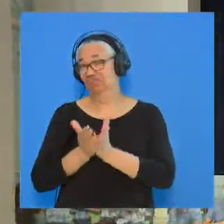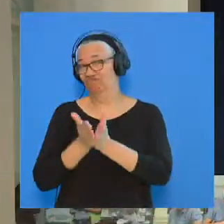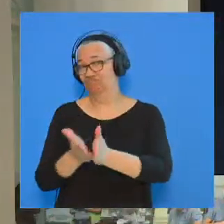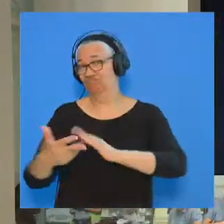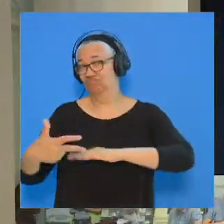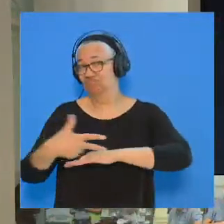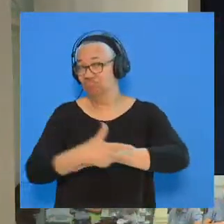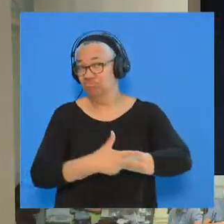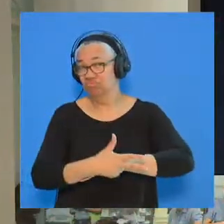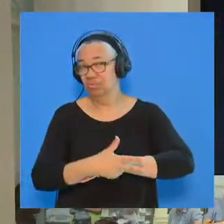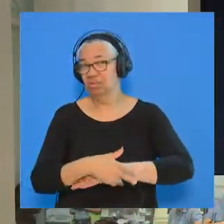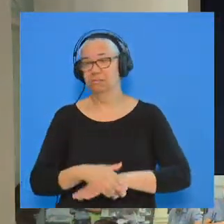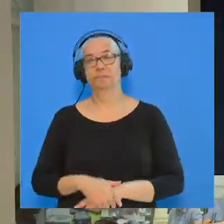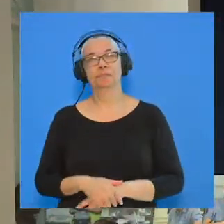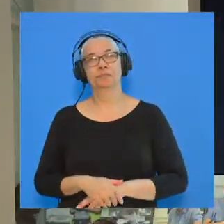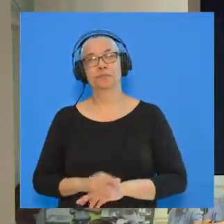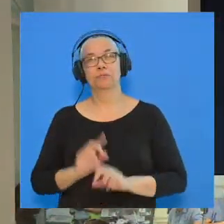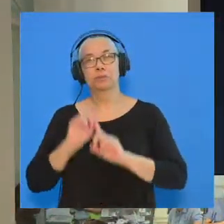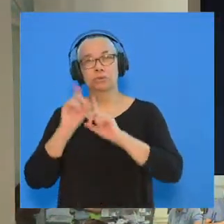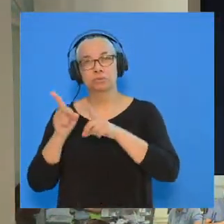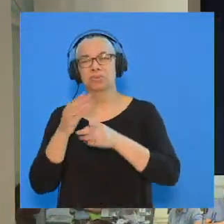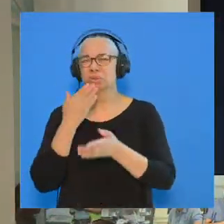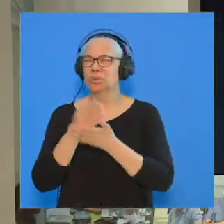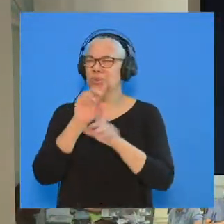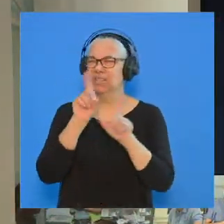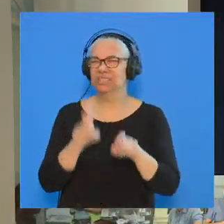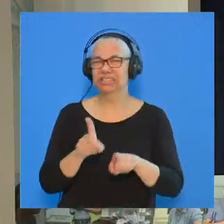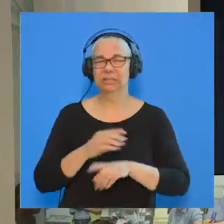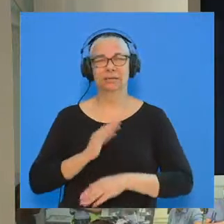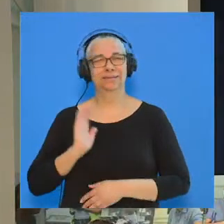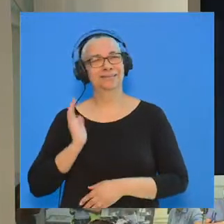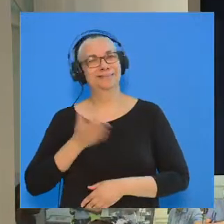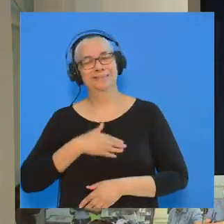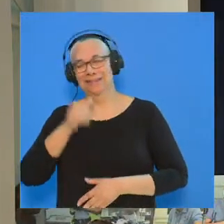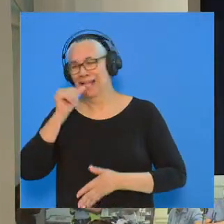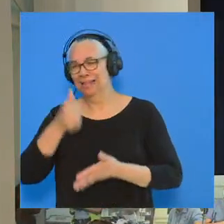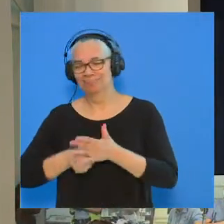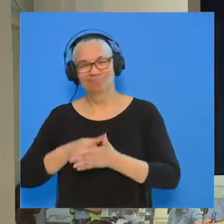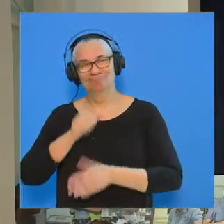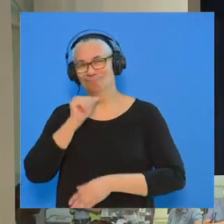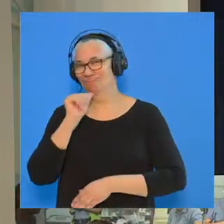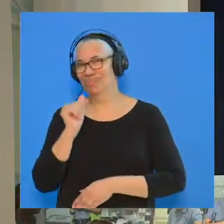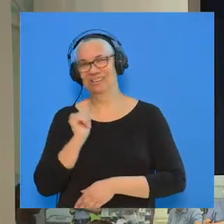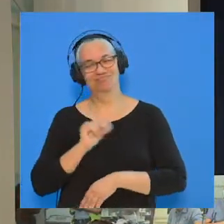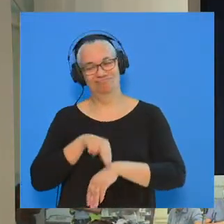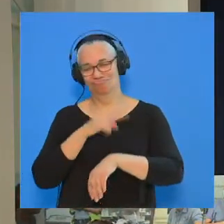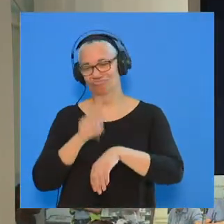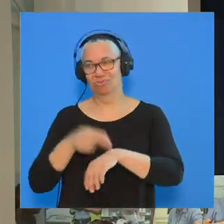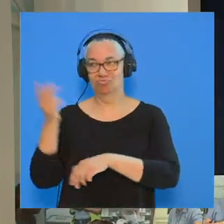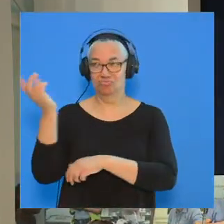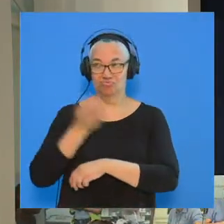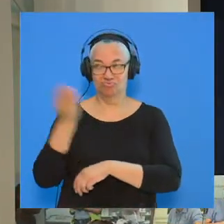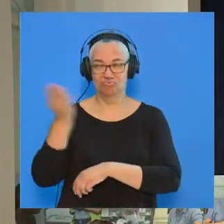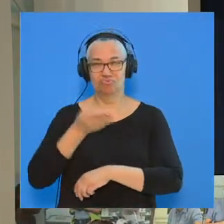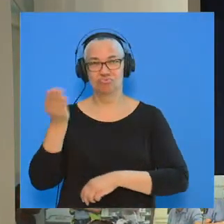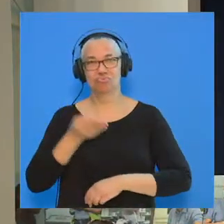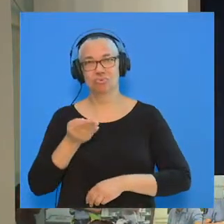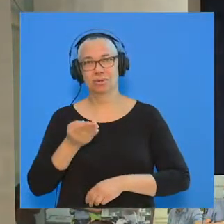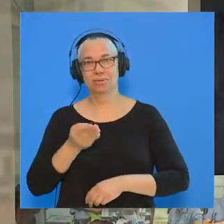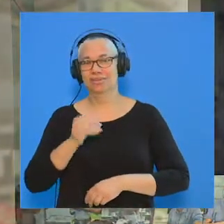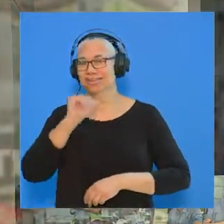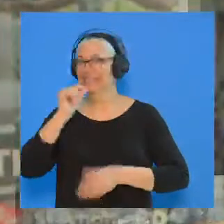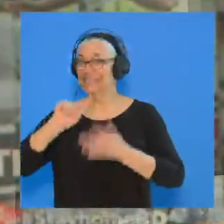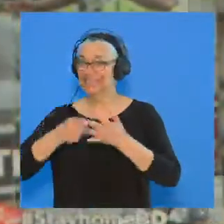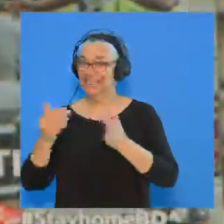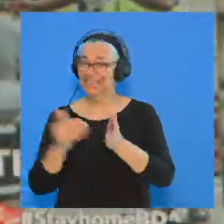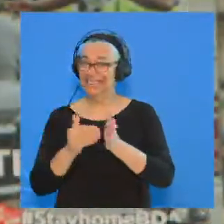That's a very good question. As you know, our mail is not coming in as regularly as we want, and will not resume until regular commercial